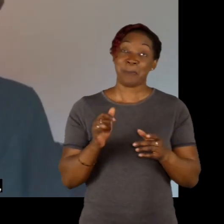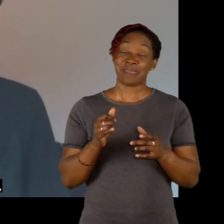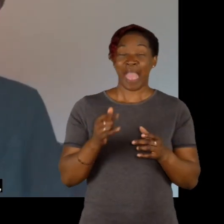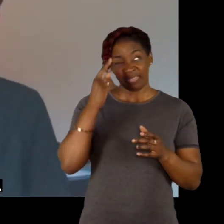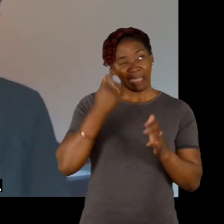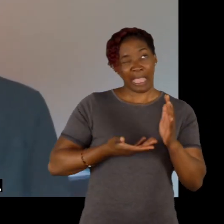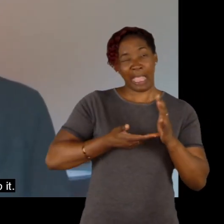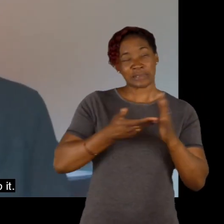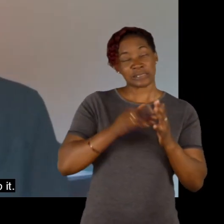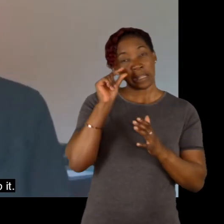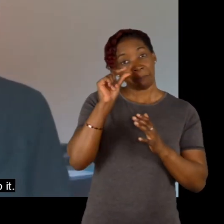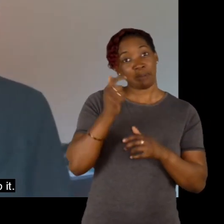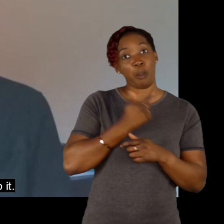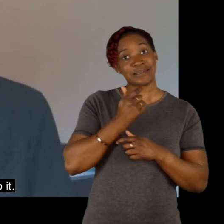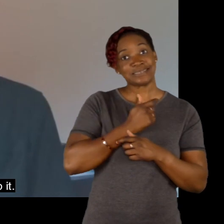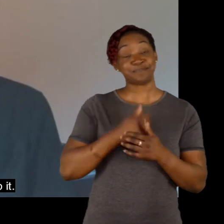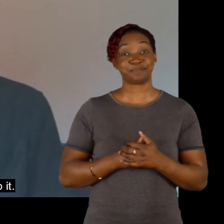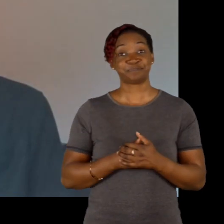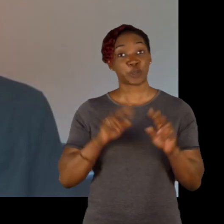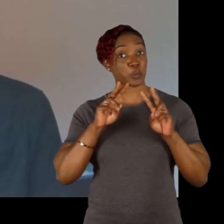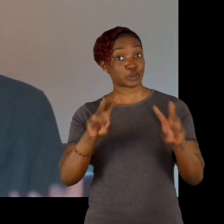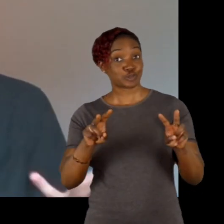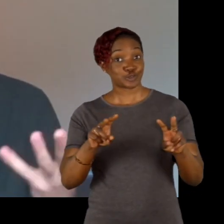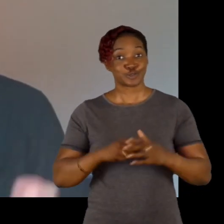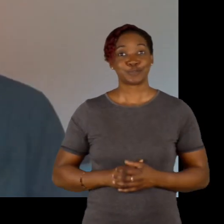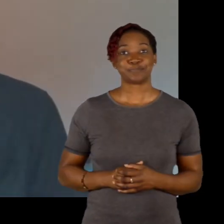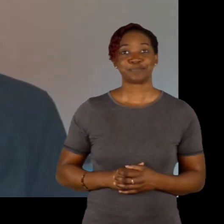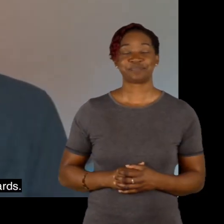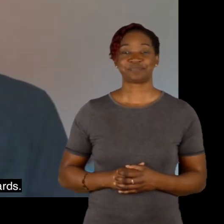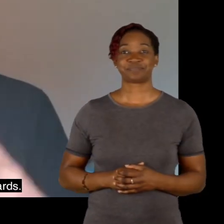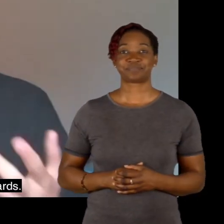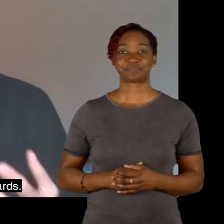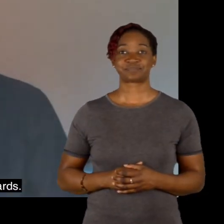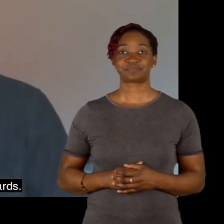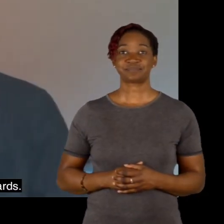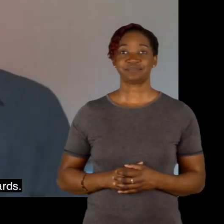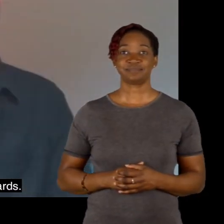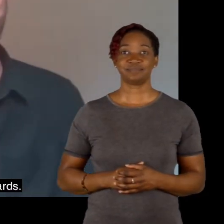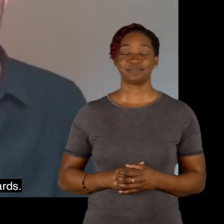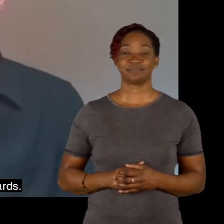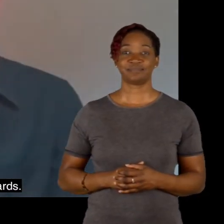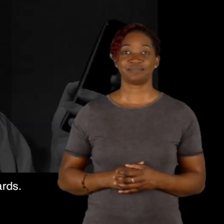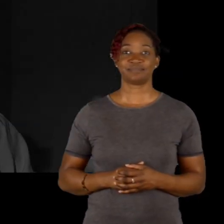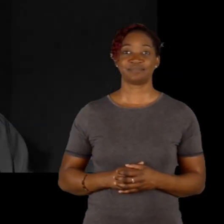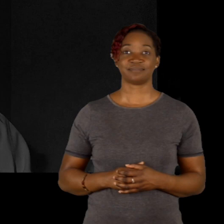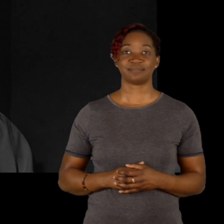bit funny to have this. It brings something comedic to it. But yeah, let's have a little watch of that and we can have a talk about that one afterwards.